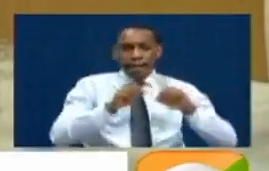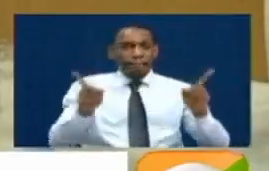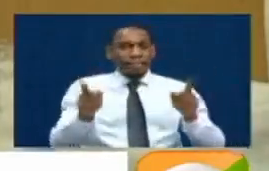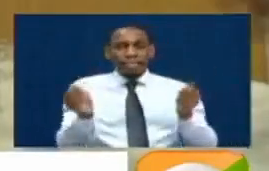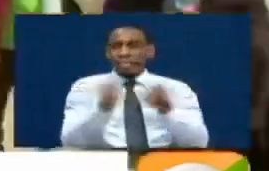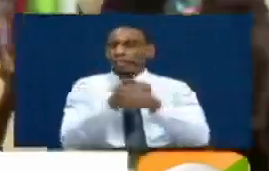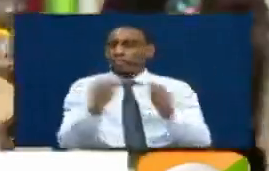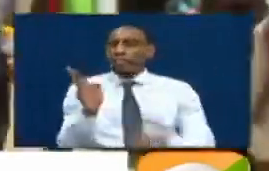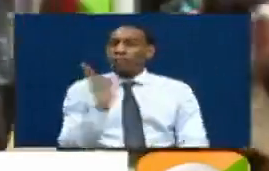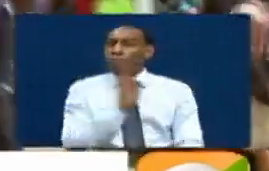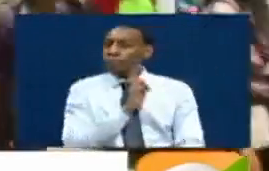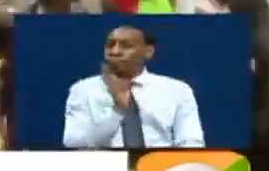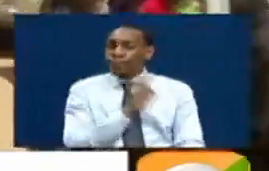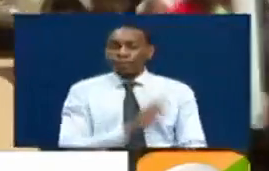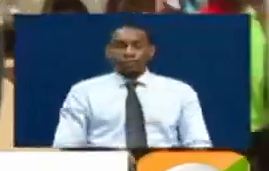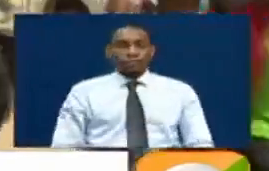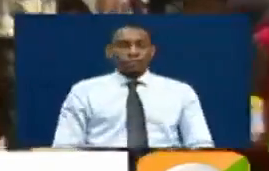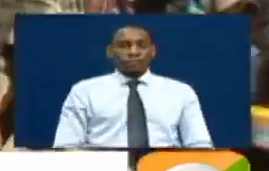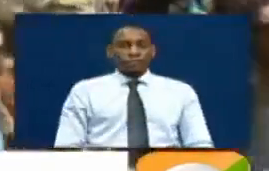can't risk.